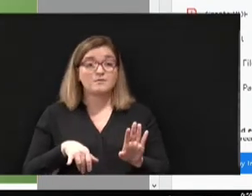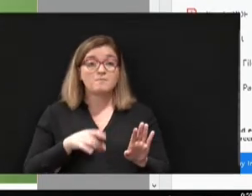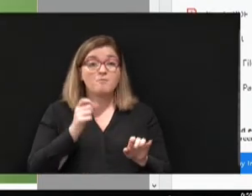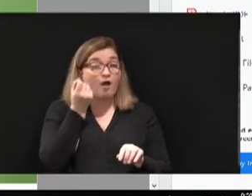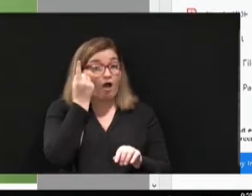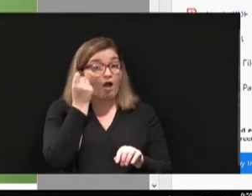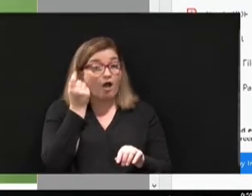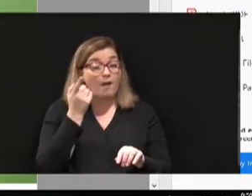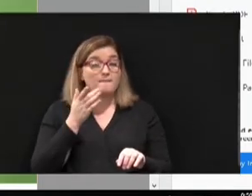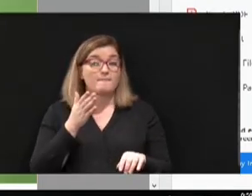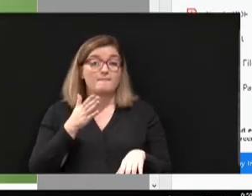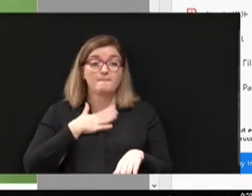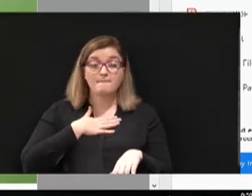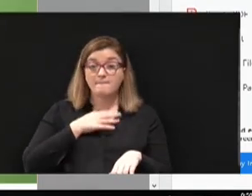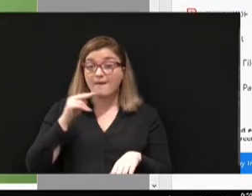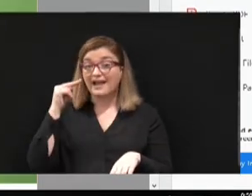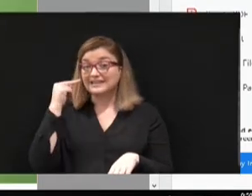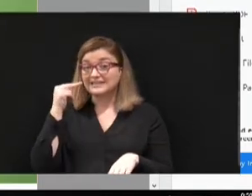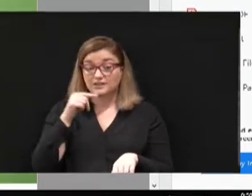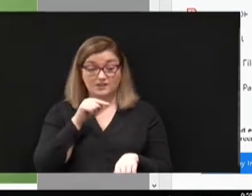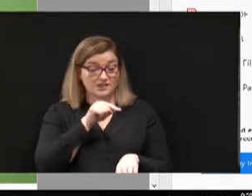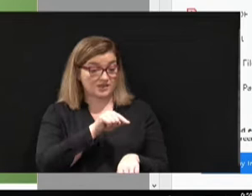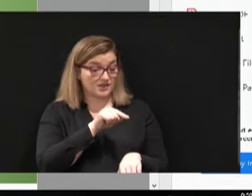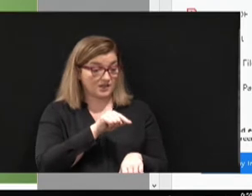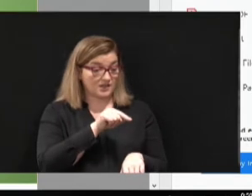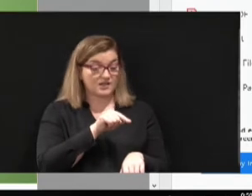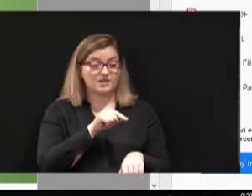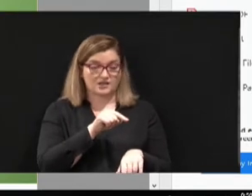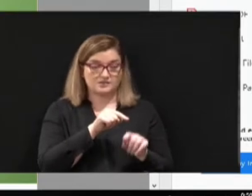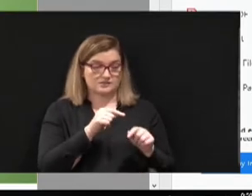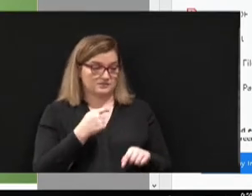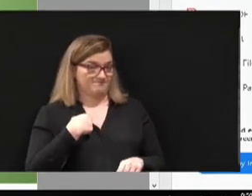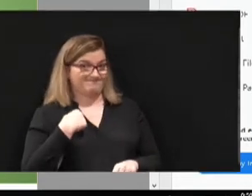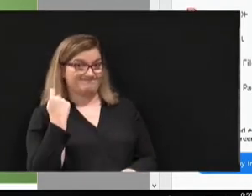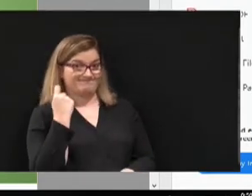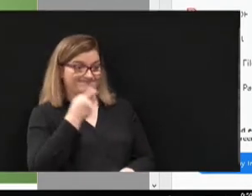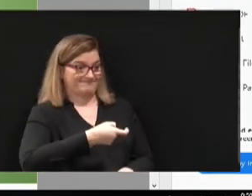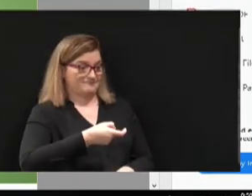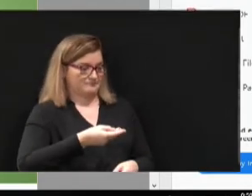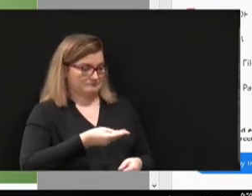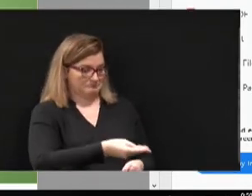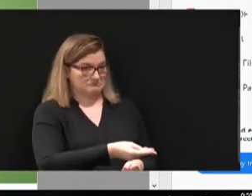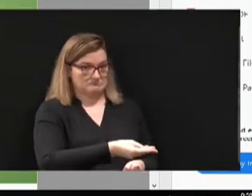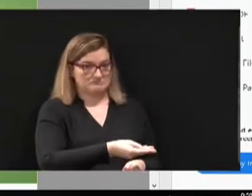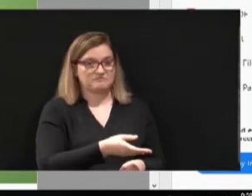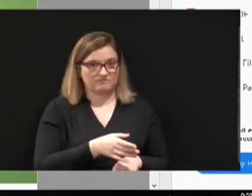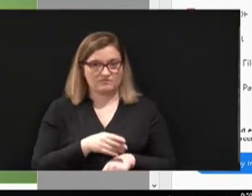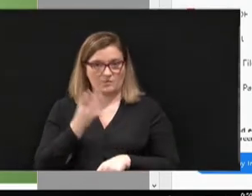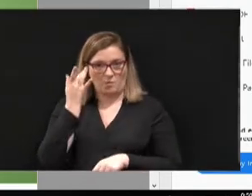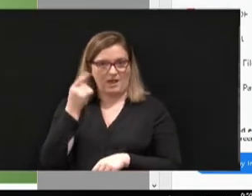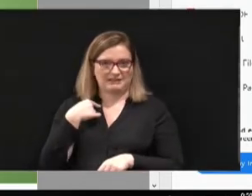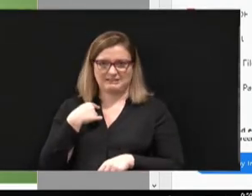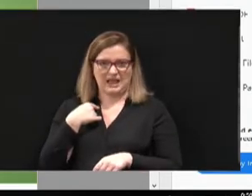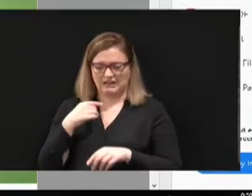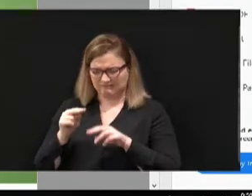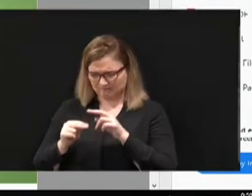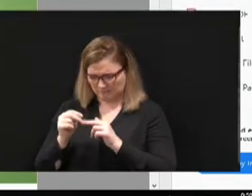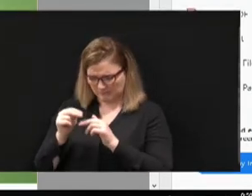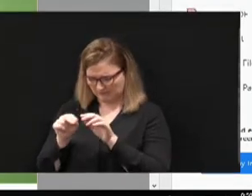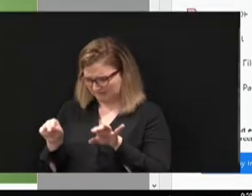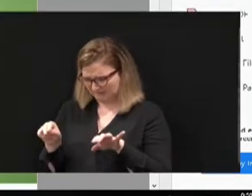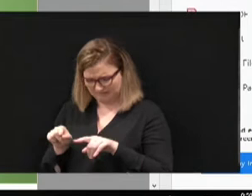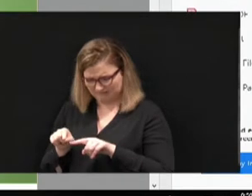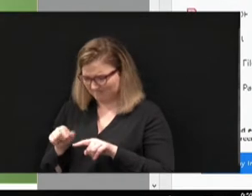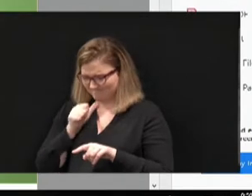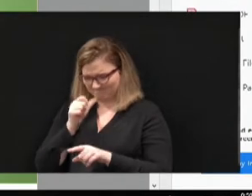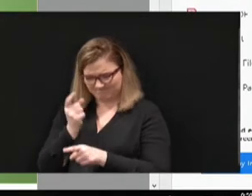anyway. Pick up this and put it there. So what I do is I just start putting things together and they don't work real well. But